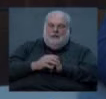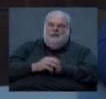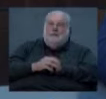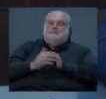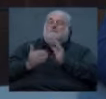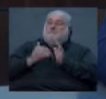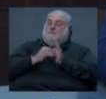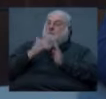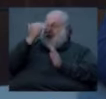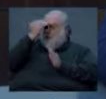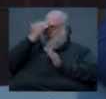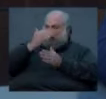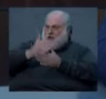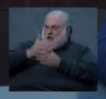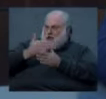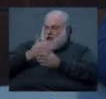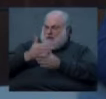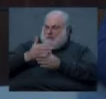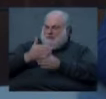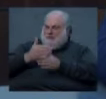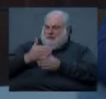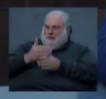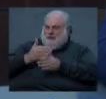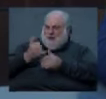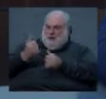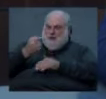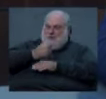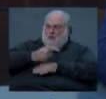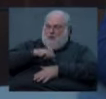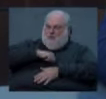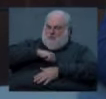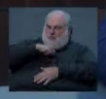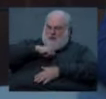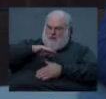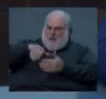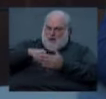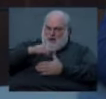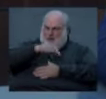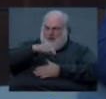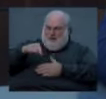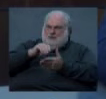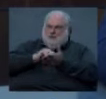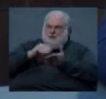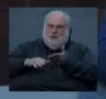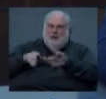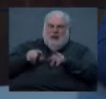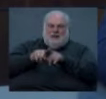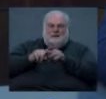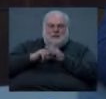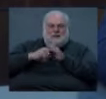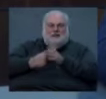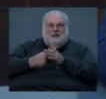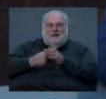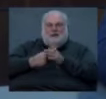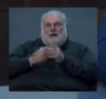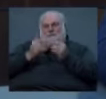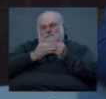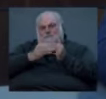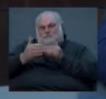And again, I know I shared this with you earlier today. We are so proud of each and every one of you as you get ready to enter your next chapter of your